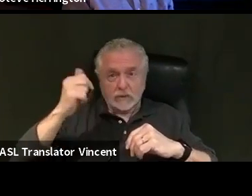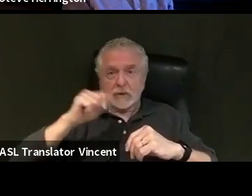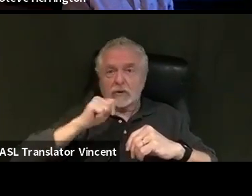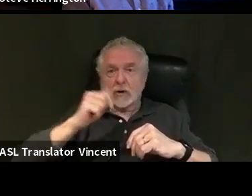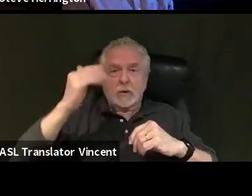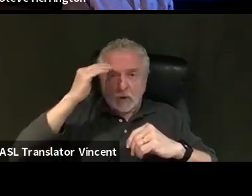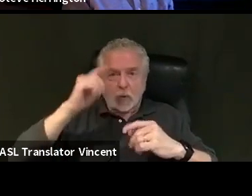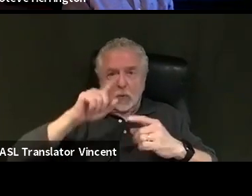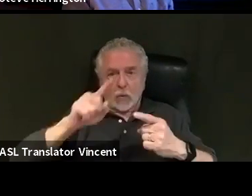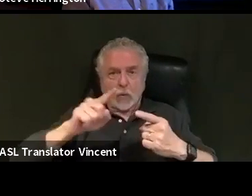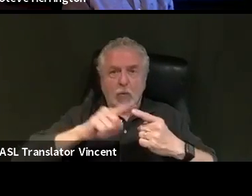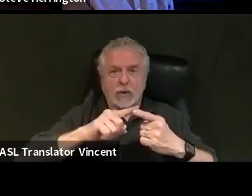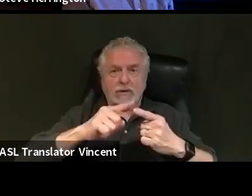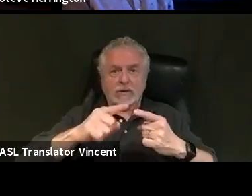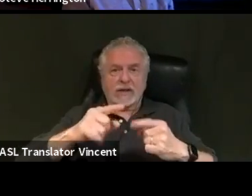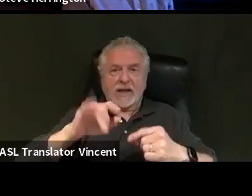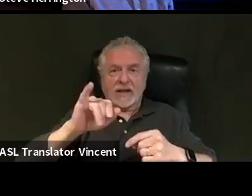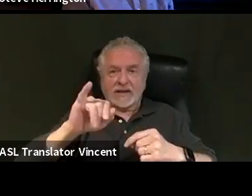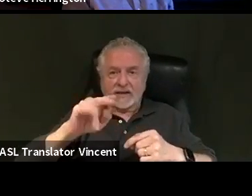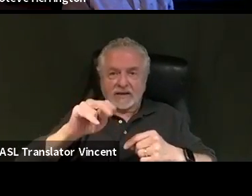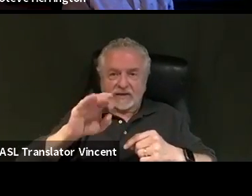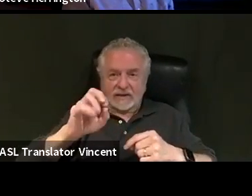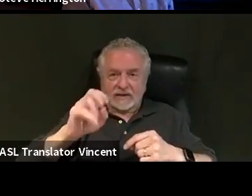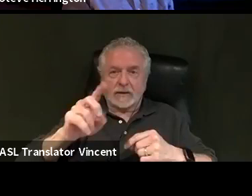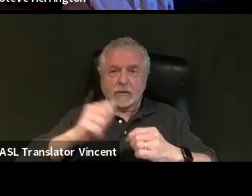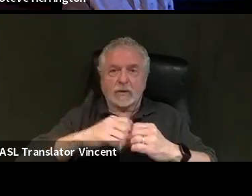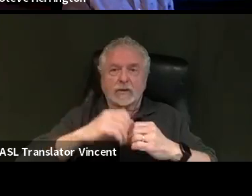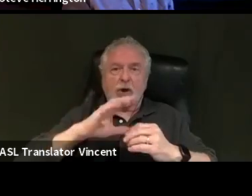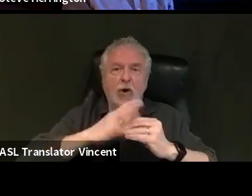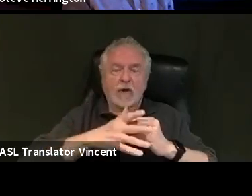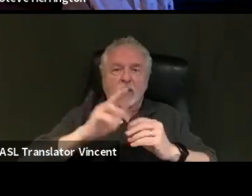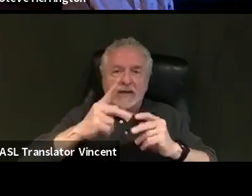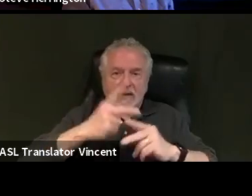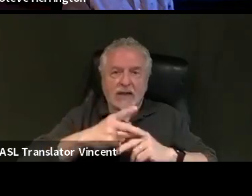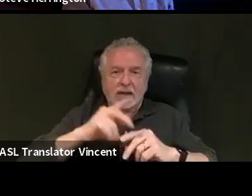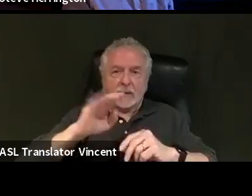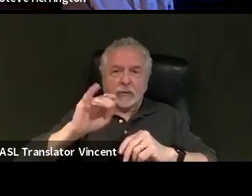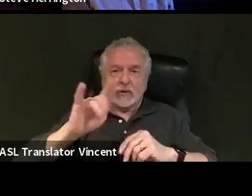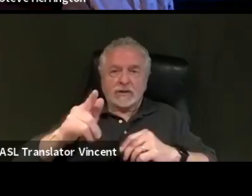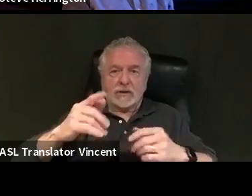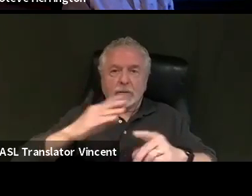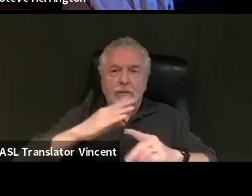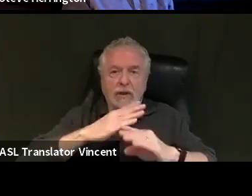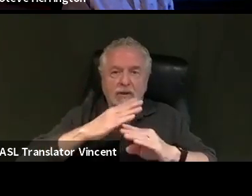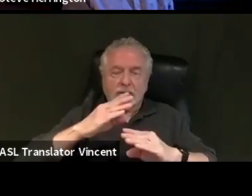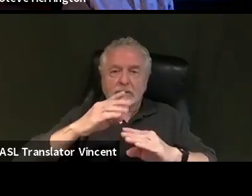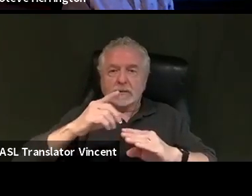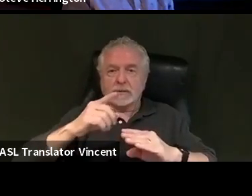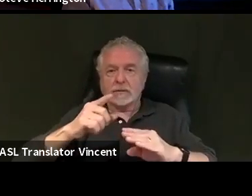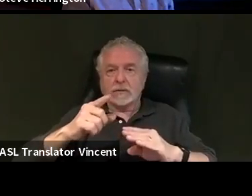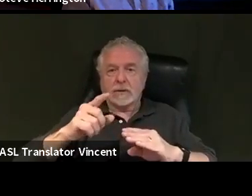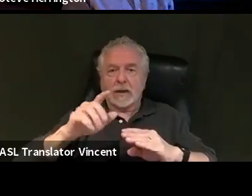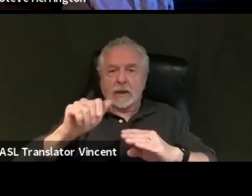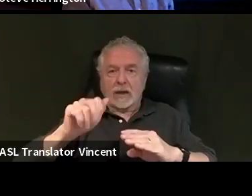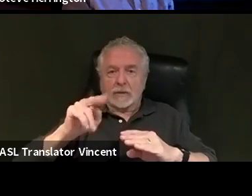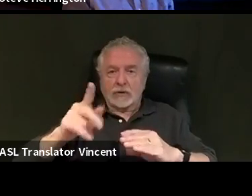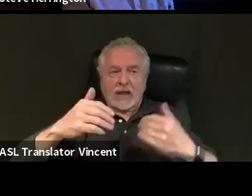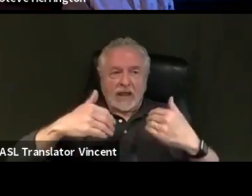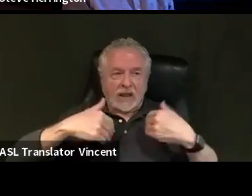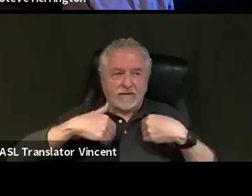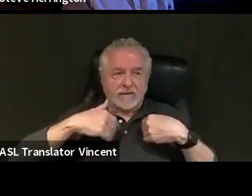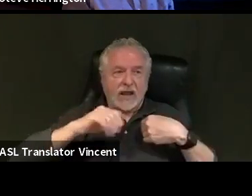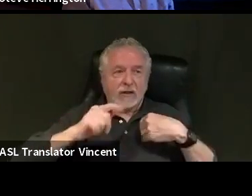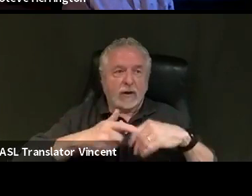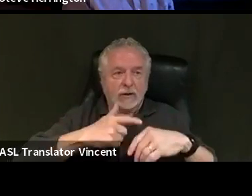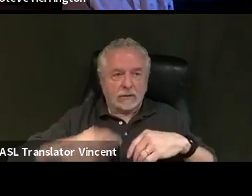don't know if you've been infected with COVID, what kind of immunity or protective antibodies you might have and